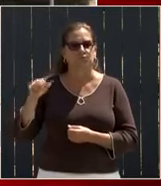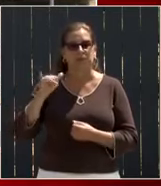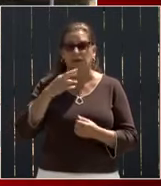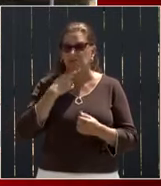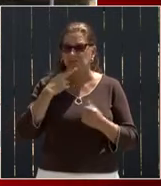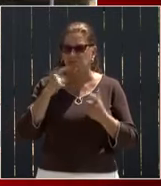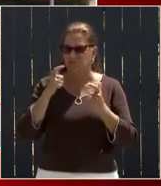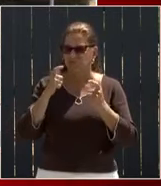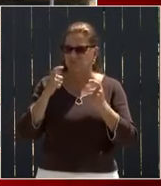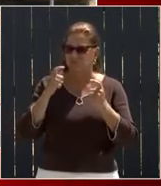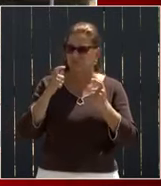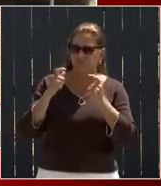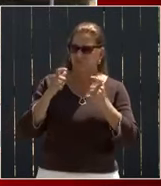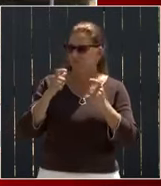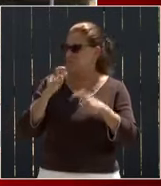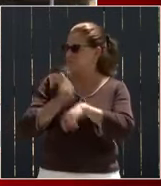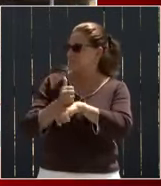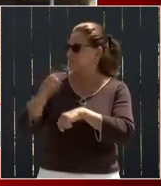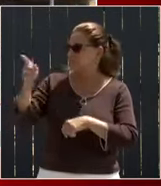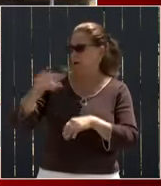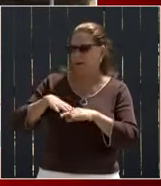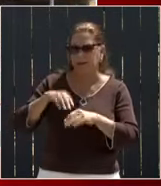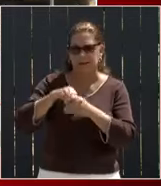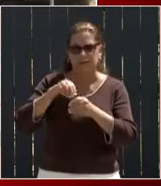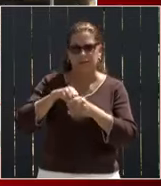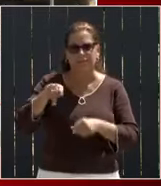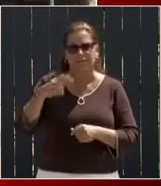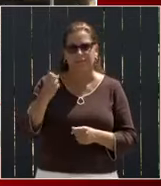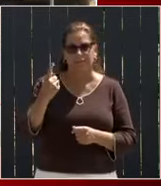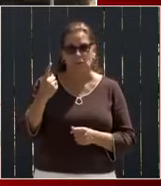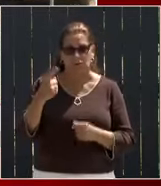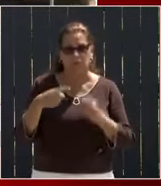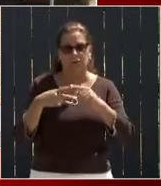of retail that will join CVS, Skyland Nails